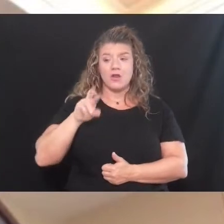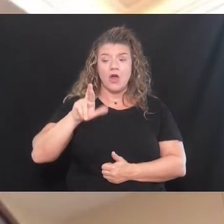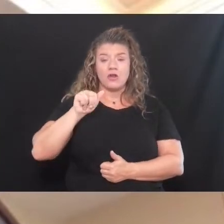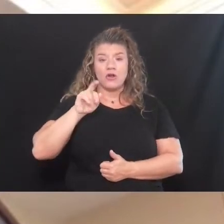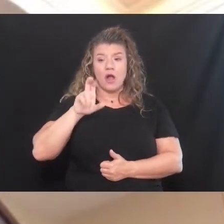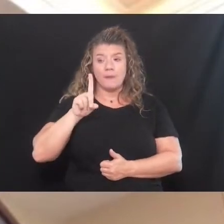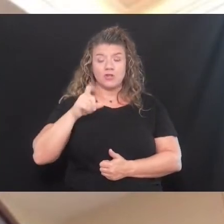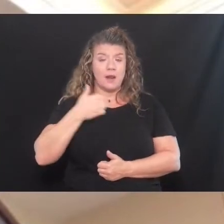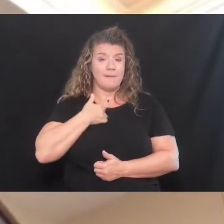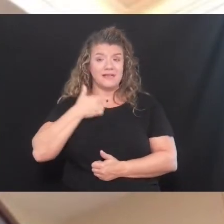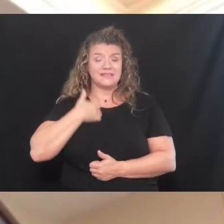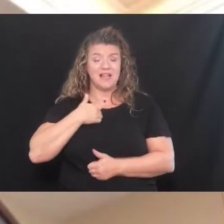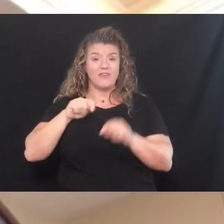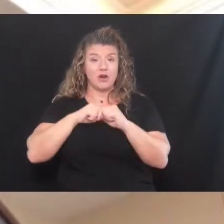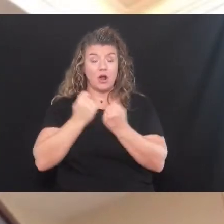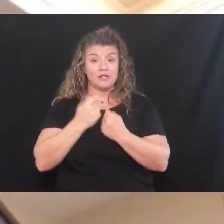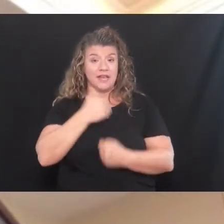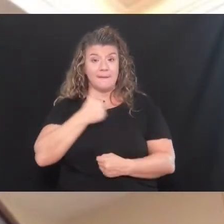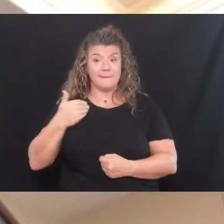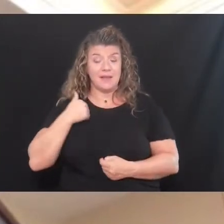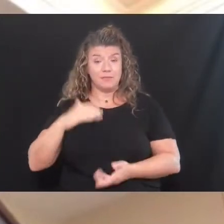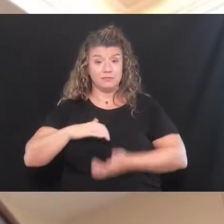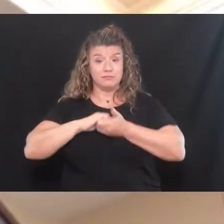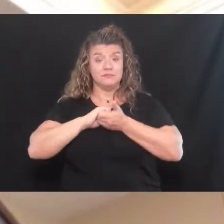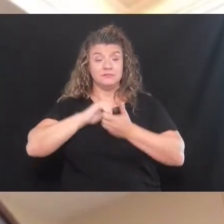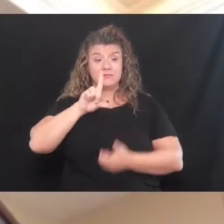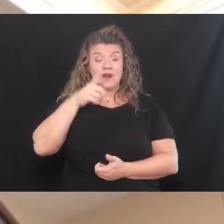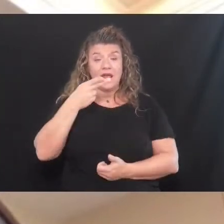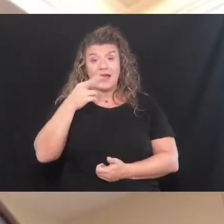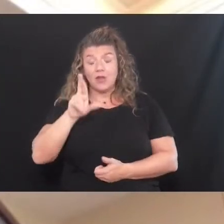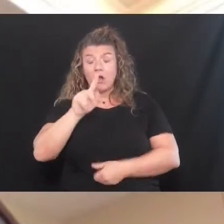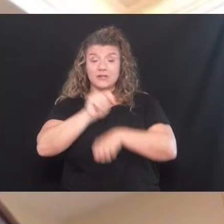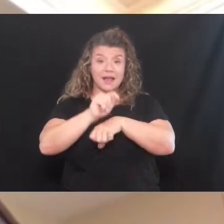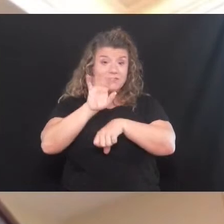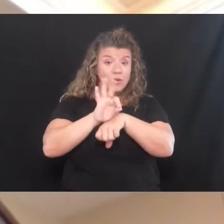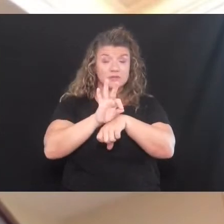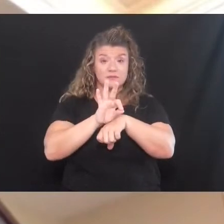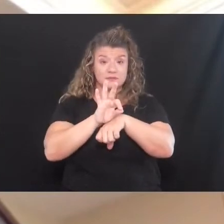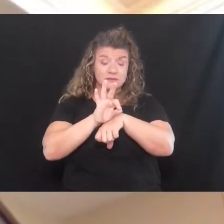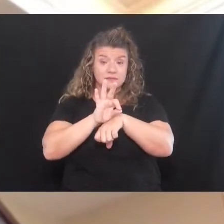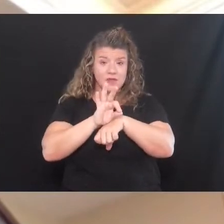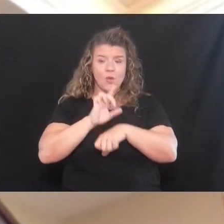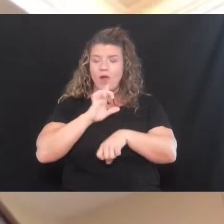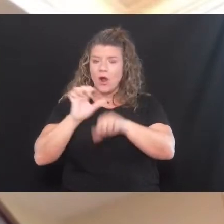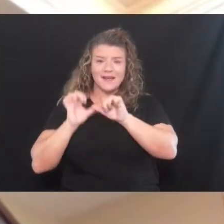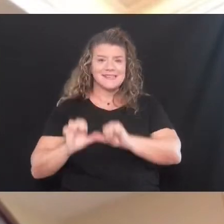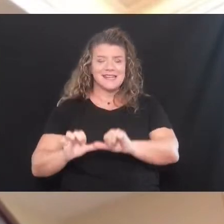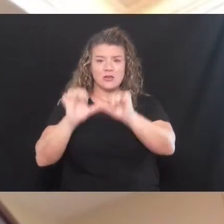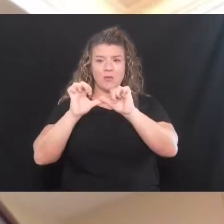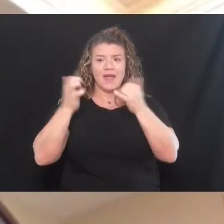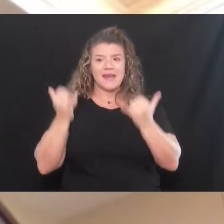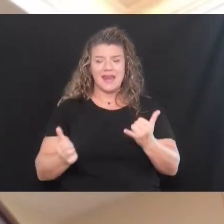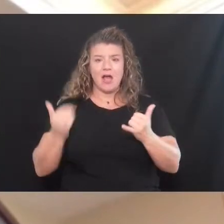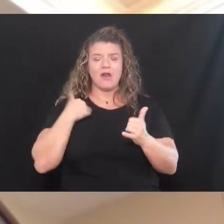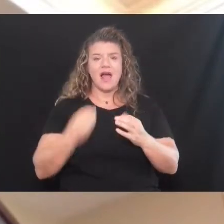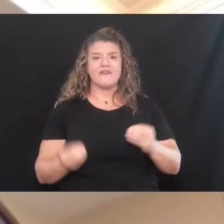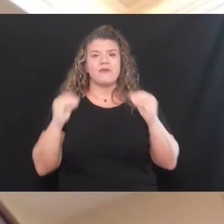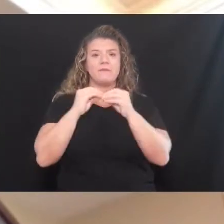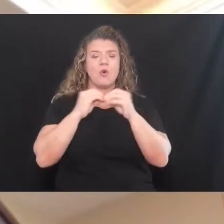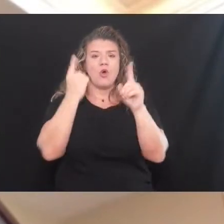myself, other team members from DHHR and our task force are continuing now to have much more